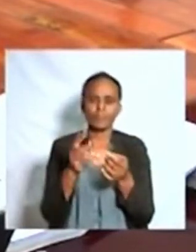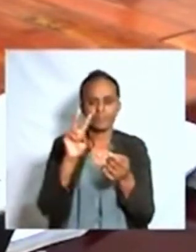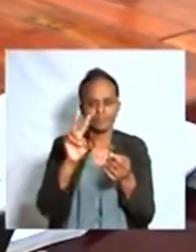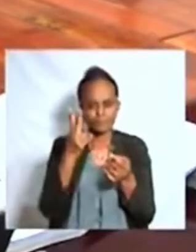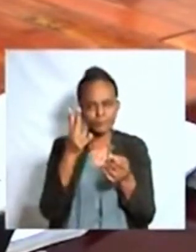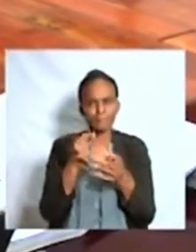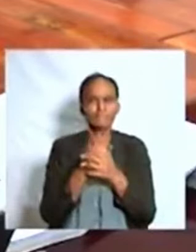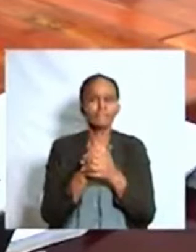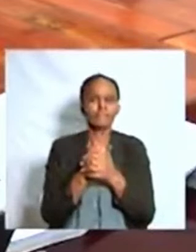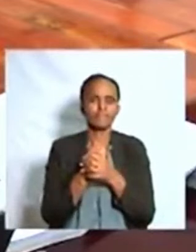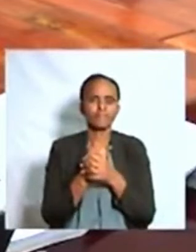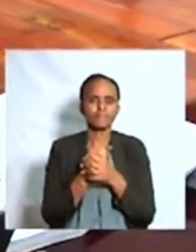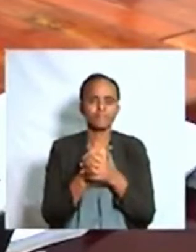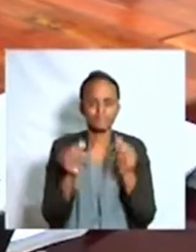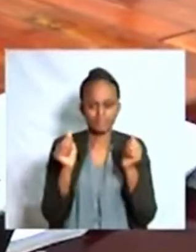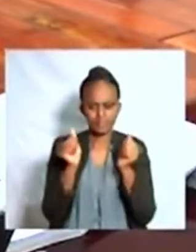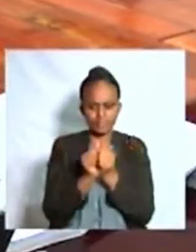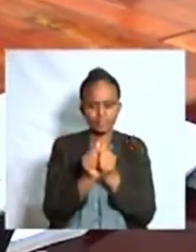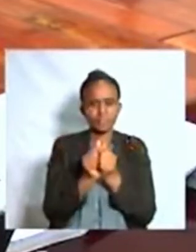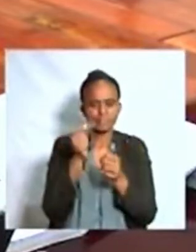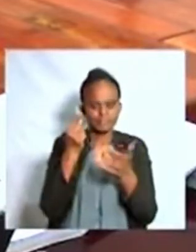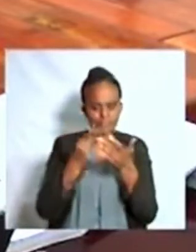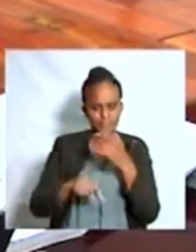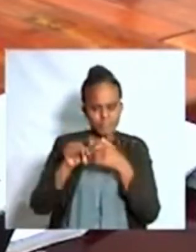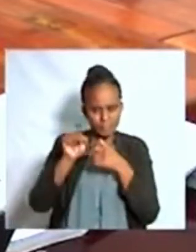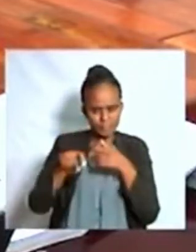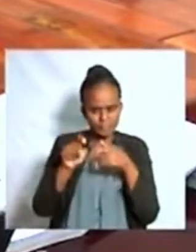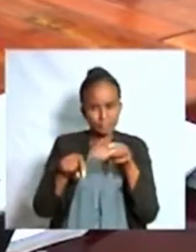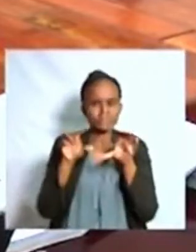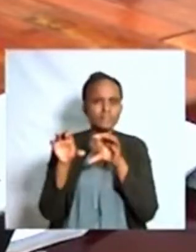Secondly, as regards what ought to be done,